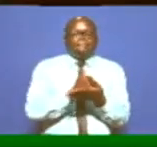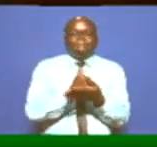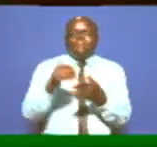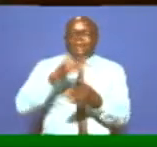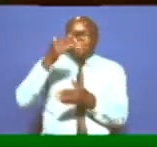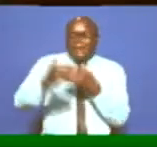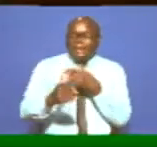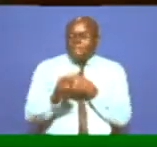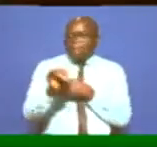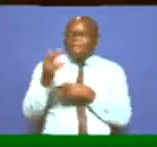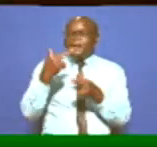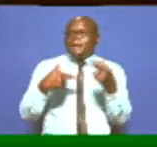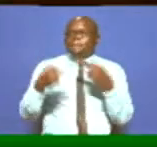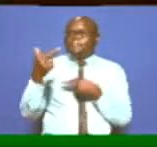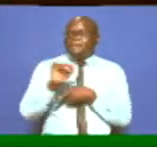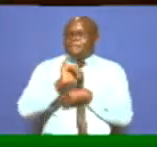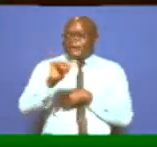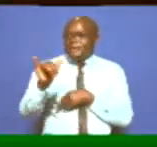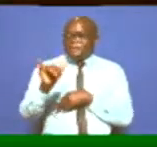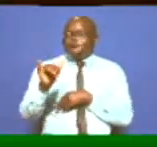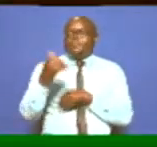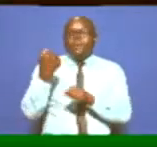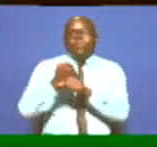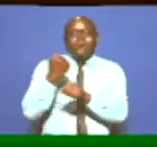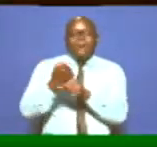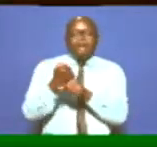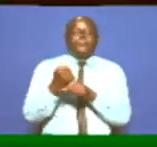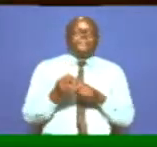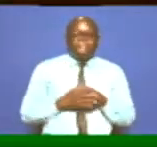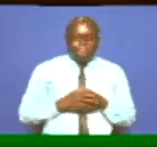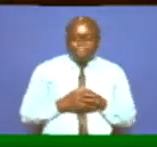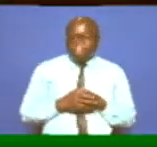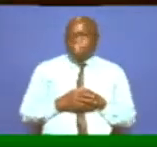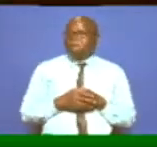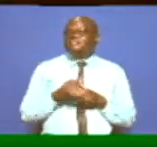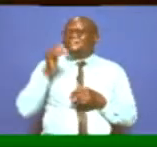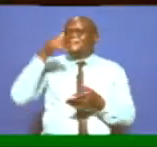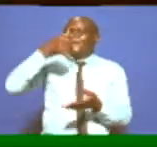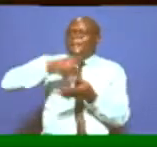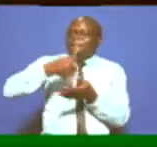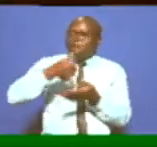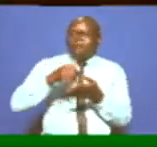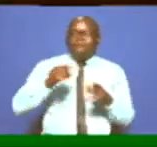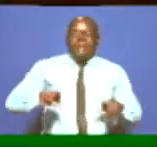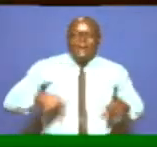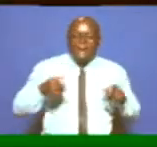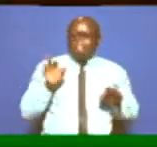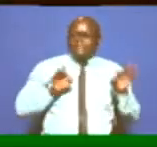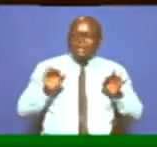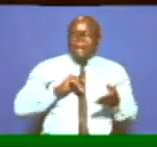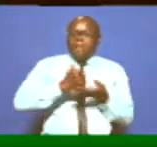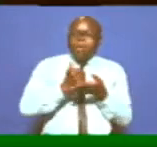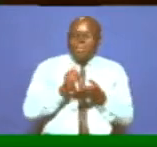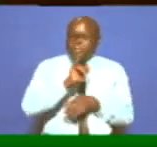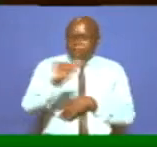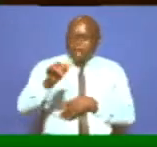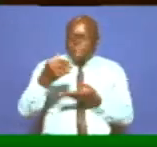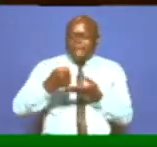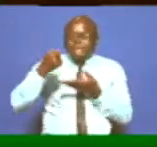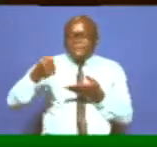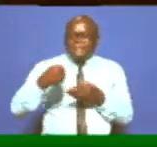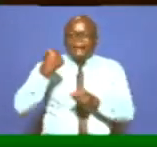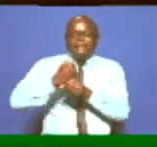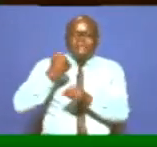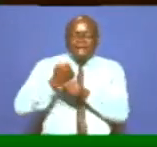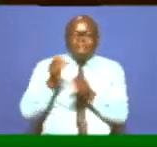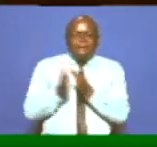the review of the supply chain operations, which entails lifestyle audits of the said suspended staff, among